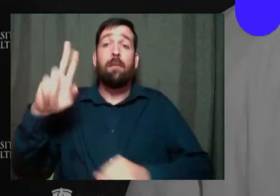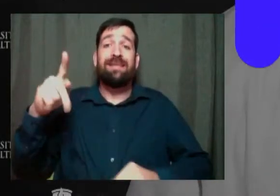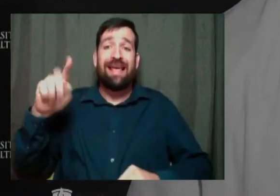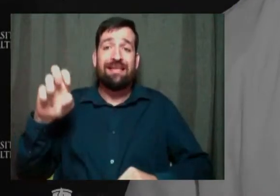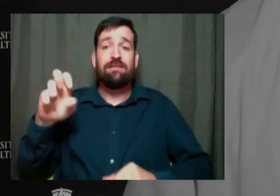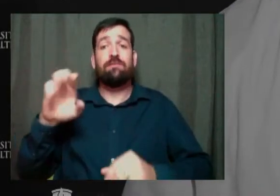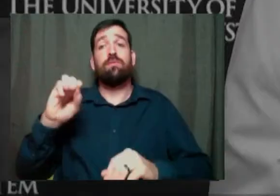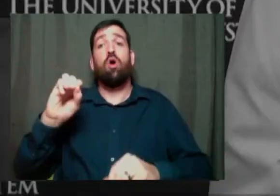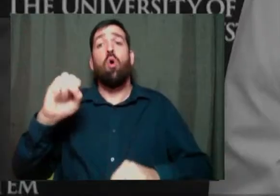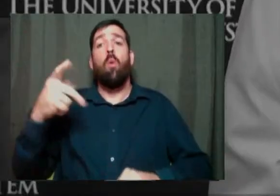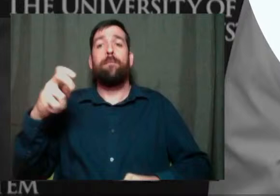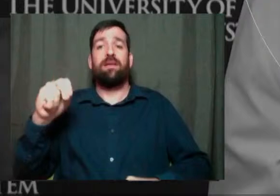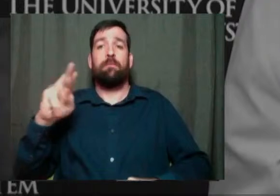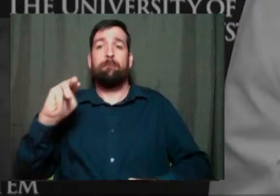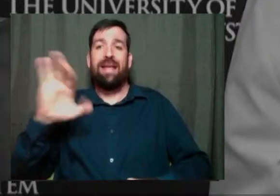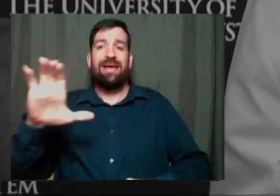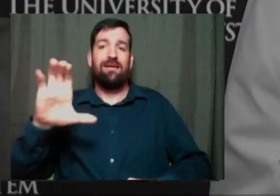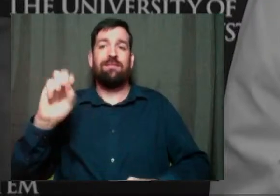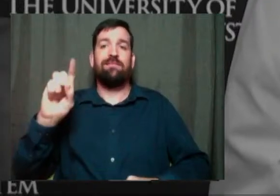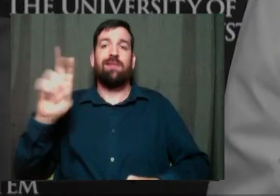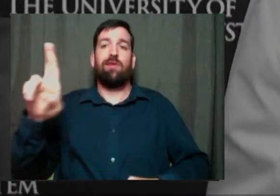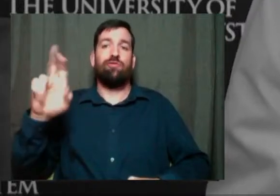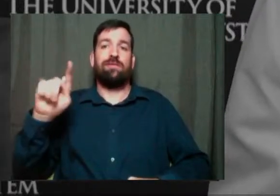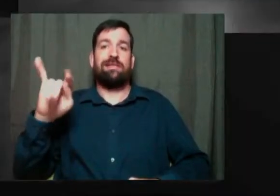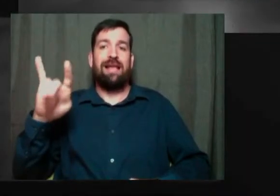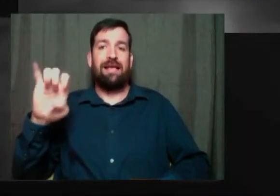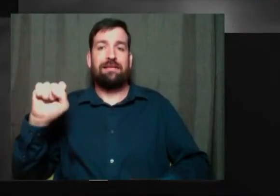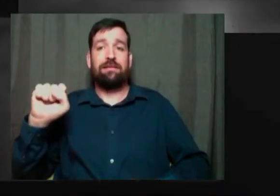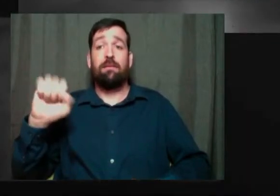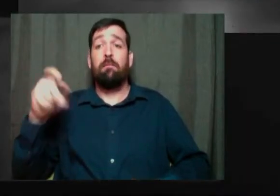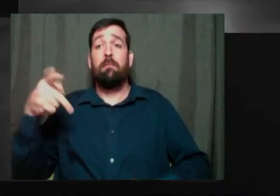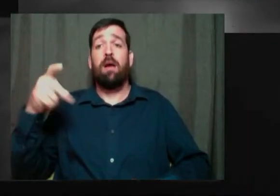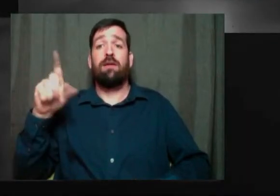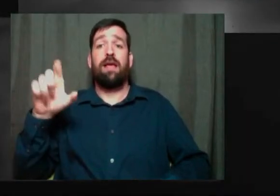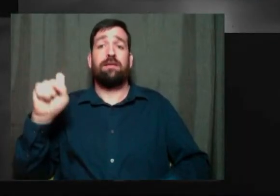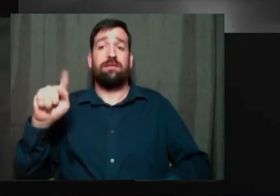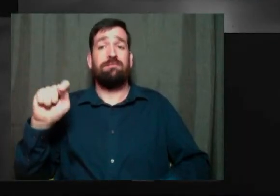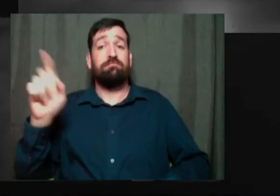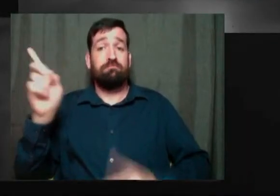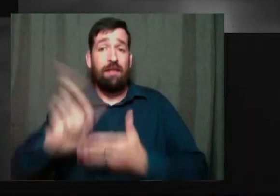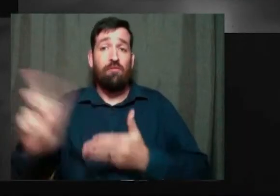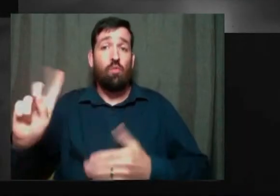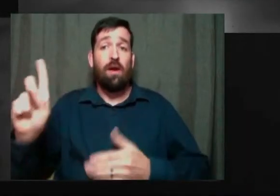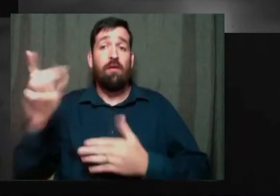with Dr. Stites podcasts. Now everywhere podcasts are available.